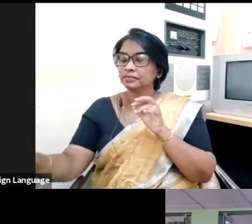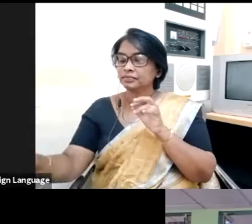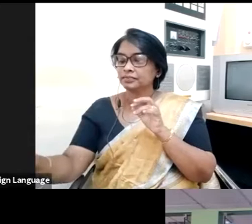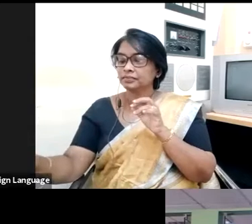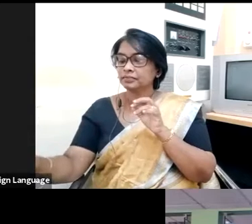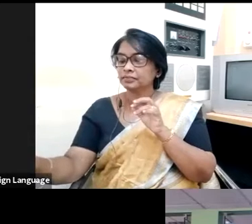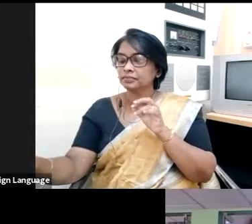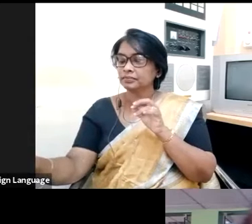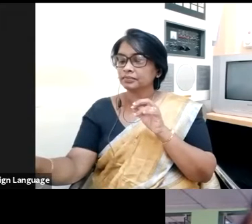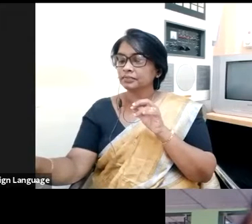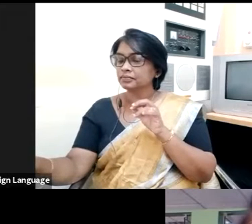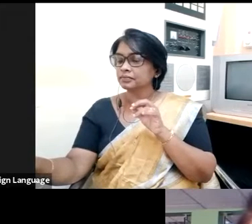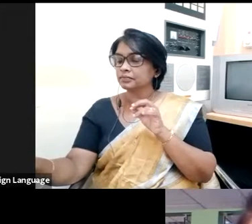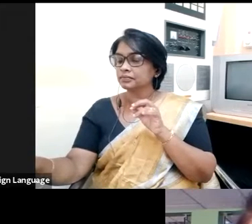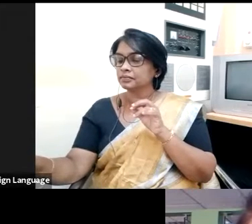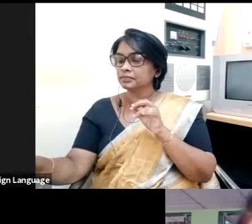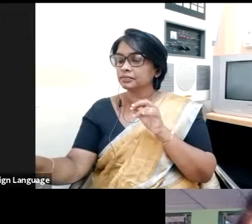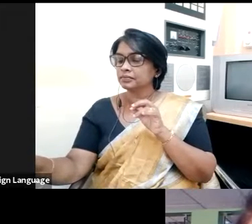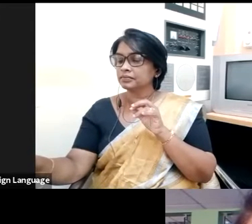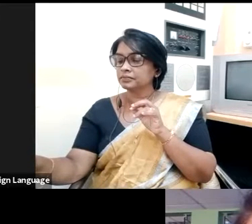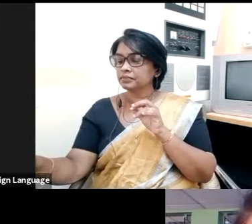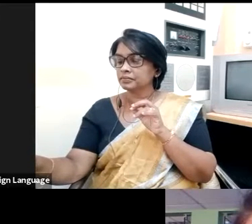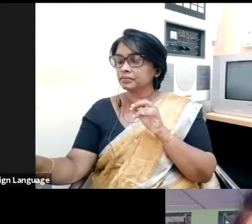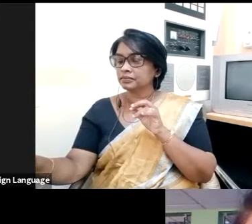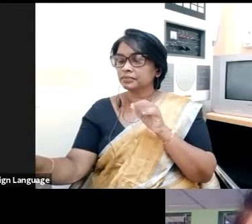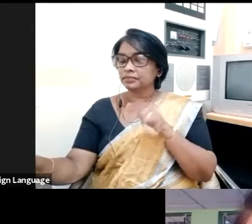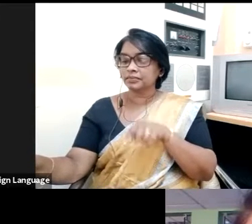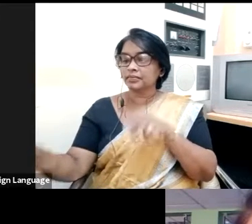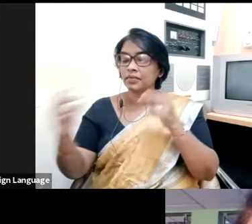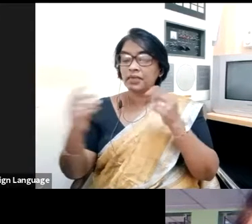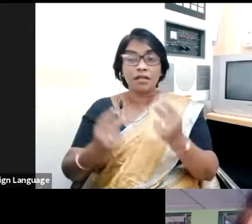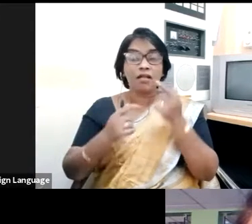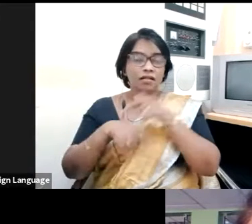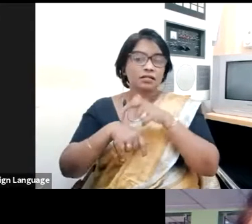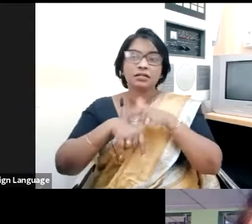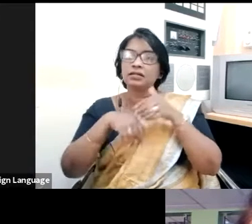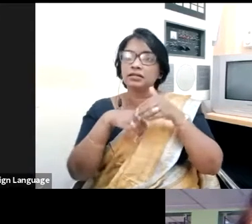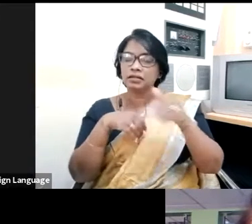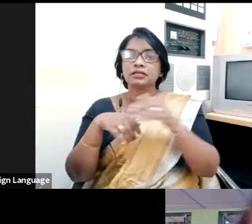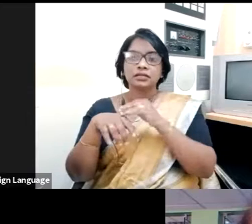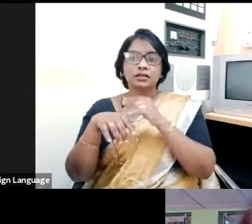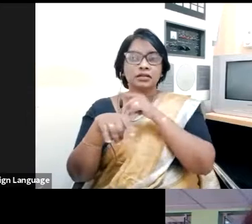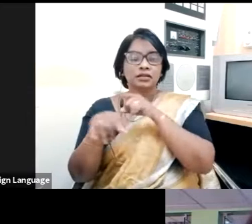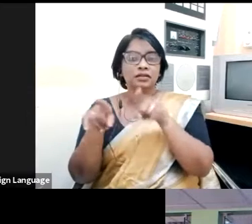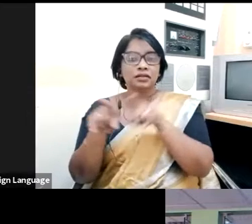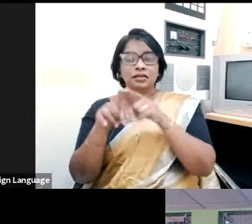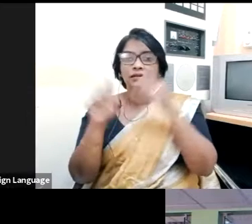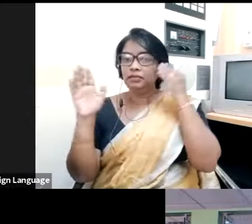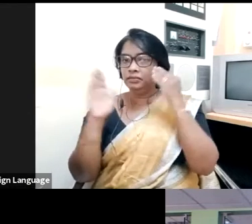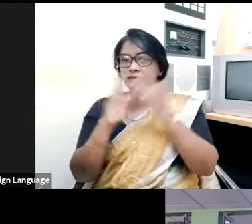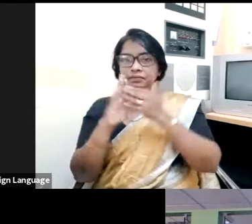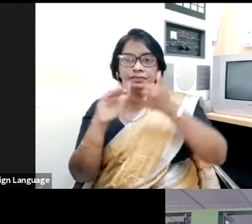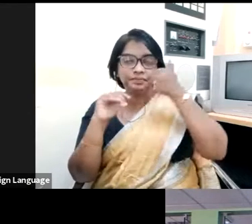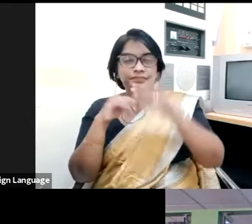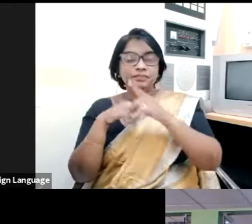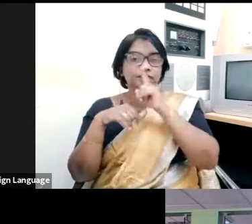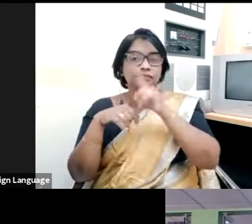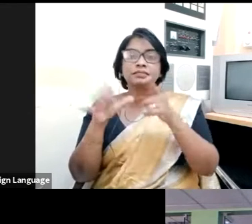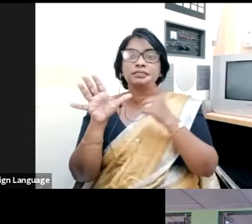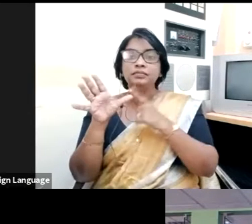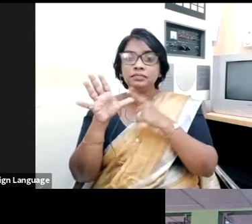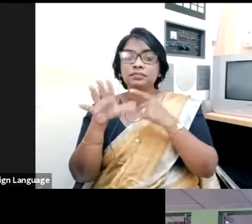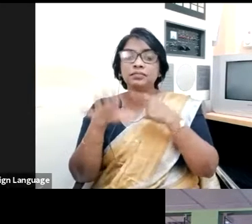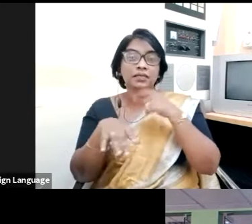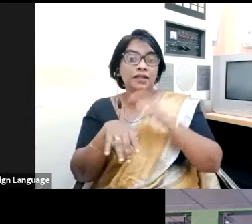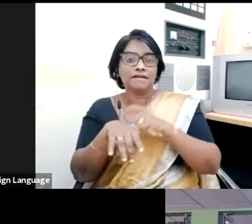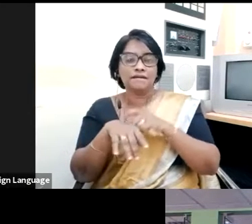absolute urgency. And Arjun made a very important point that we have no time to lose. And understanding that